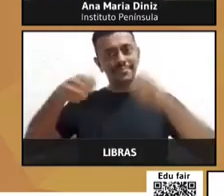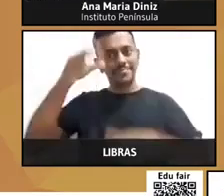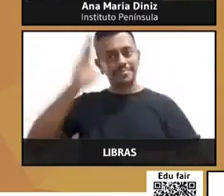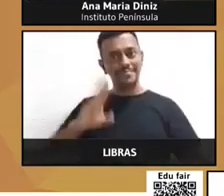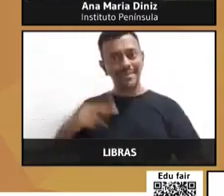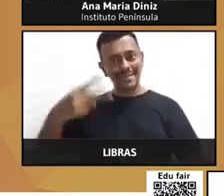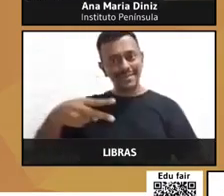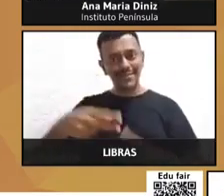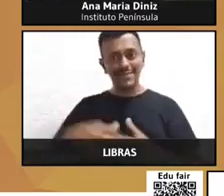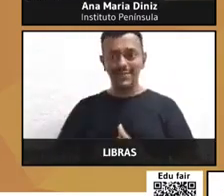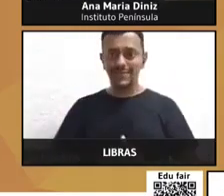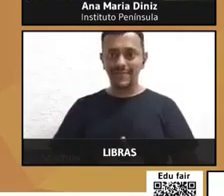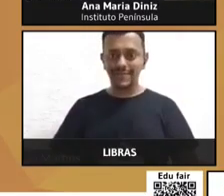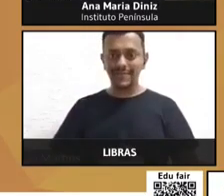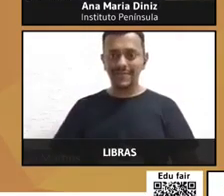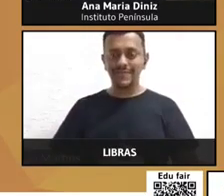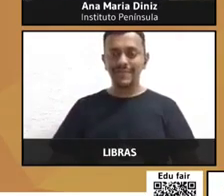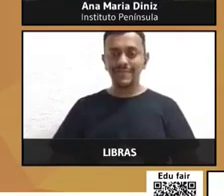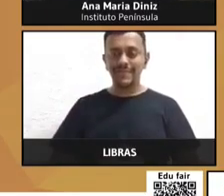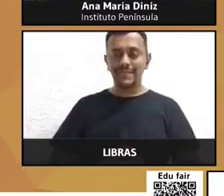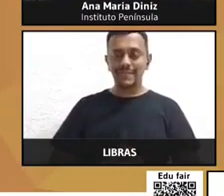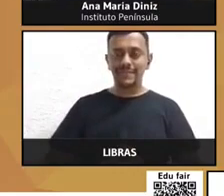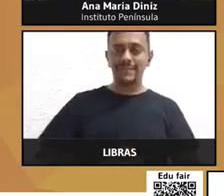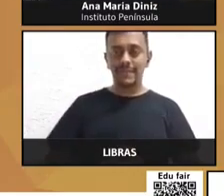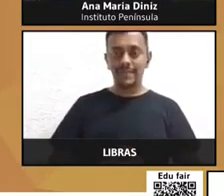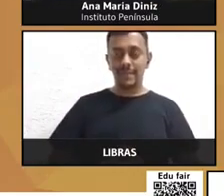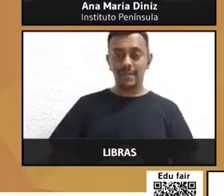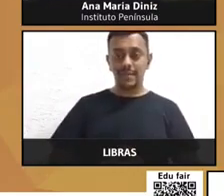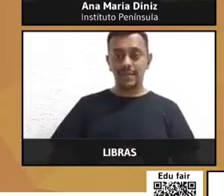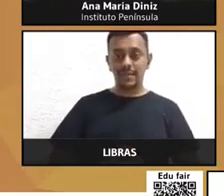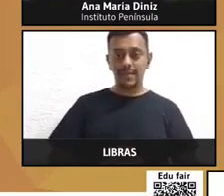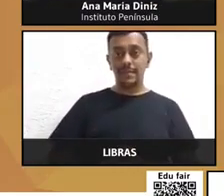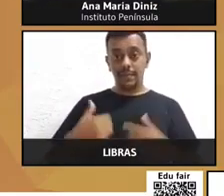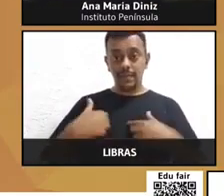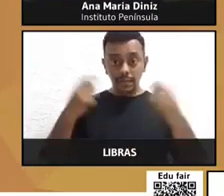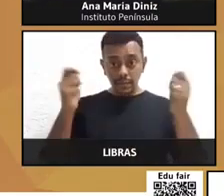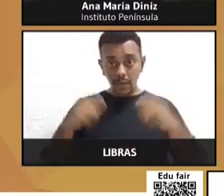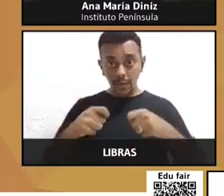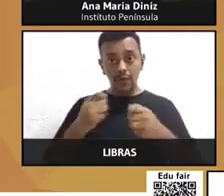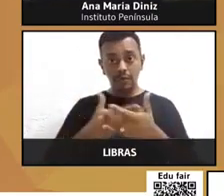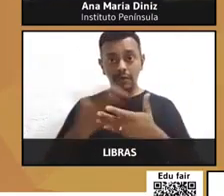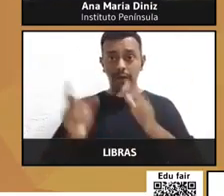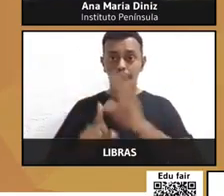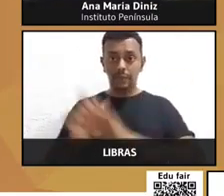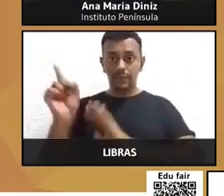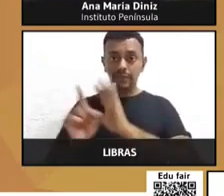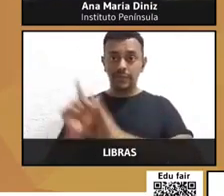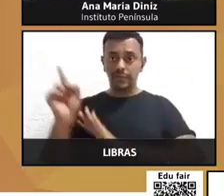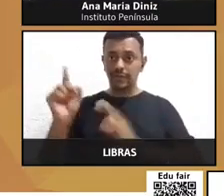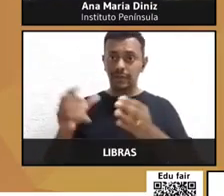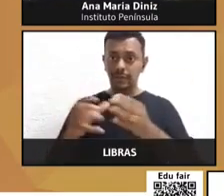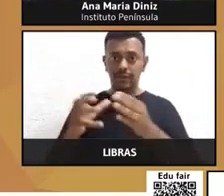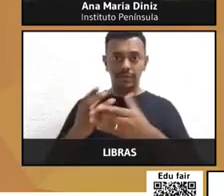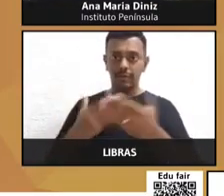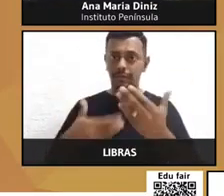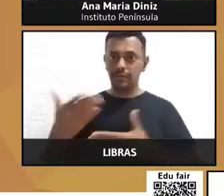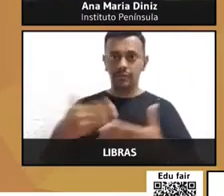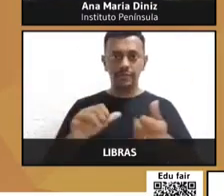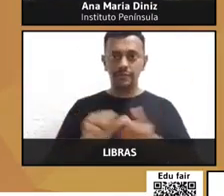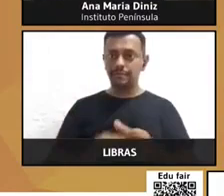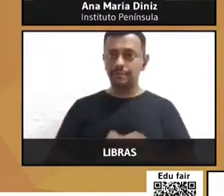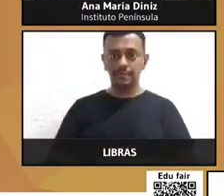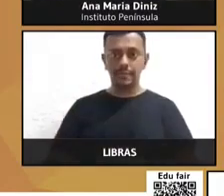So can I start with the first question? Posso fazer a pergunta? We are living the most serious crisis of